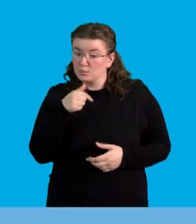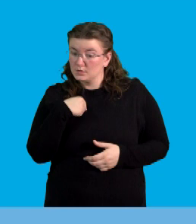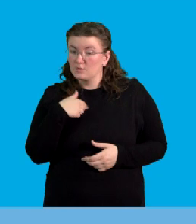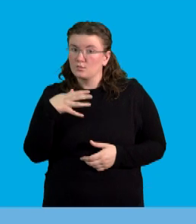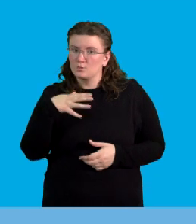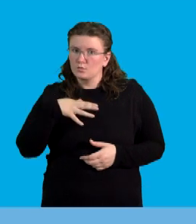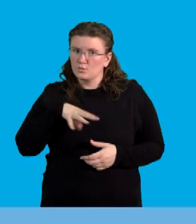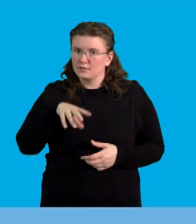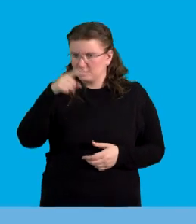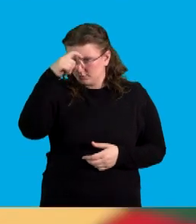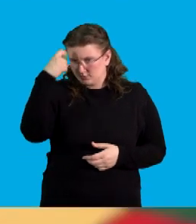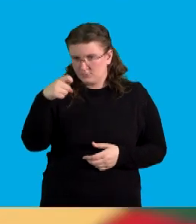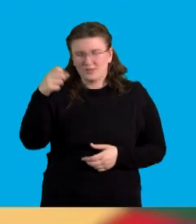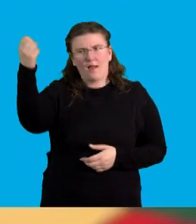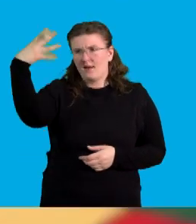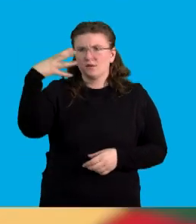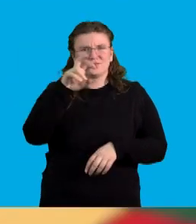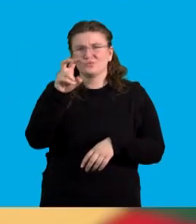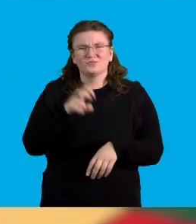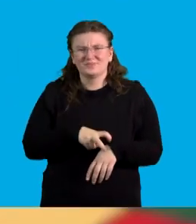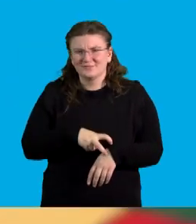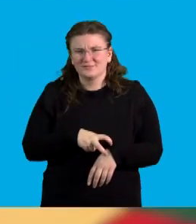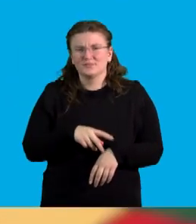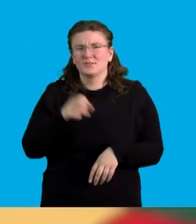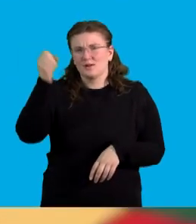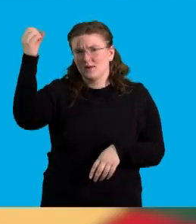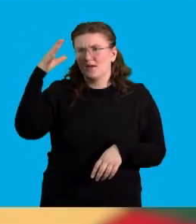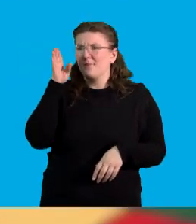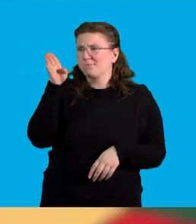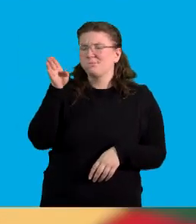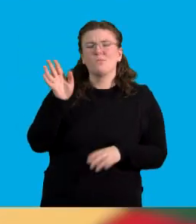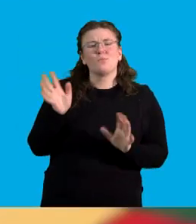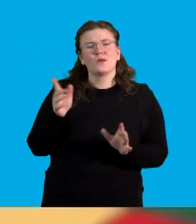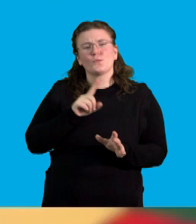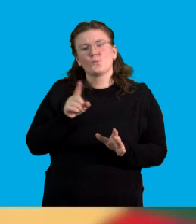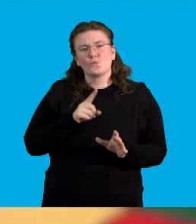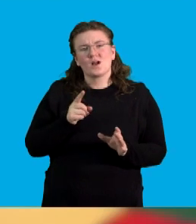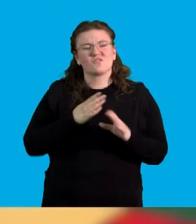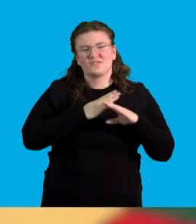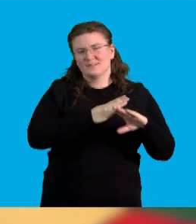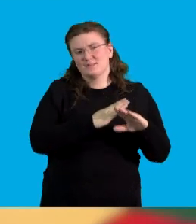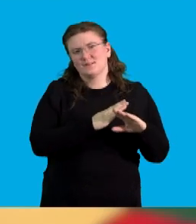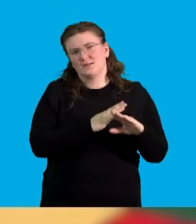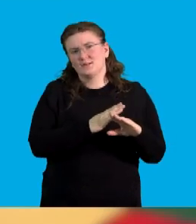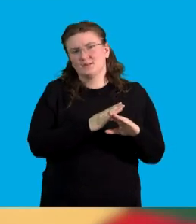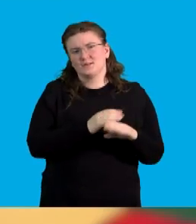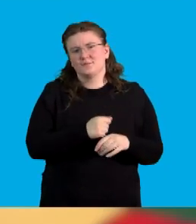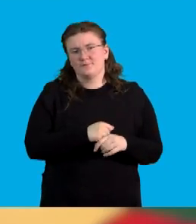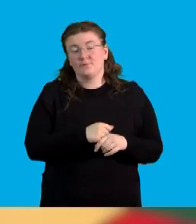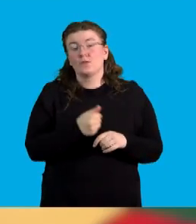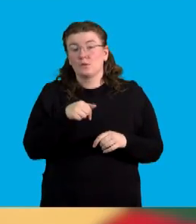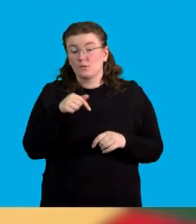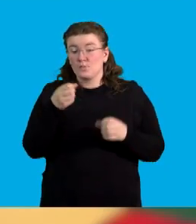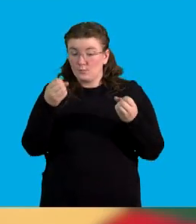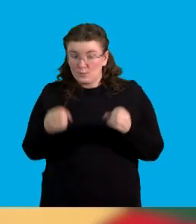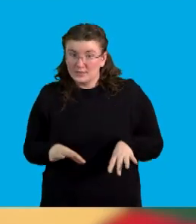for the heat, you don't want the light. The light is just there because it has been generated by the resistance between the conductor and